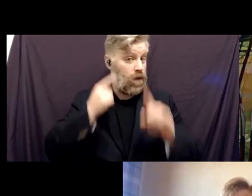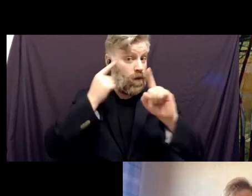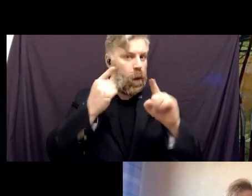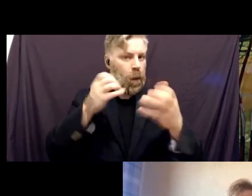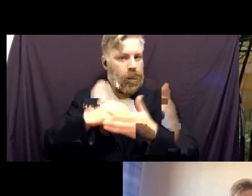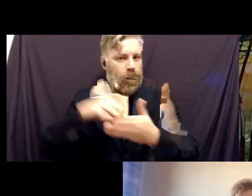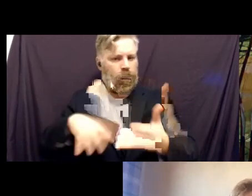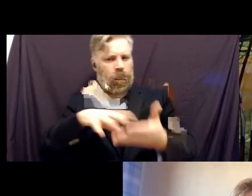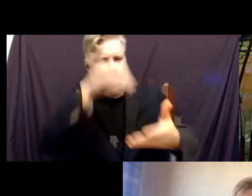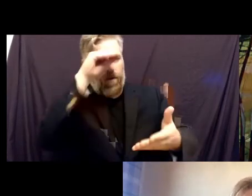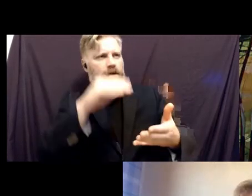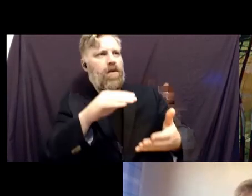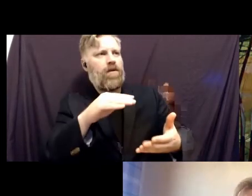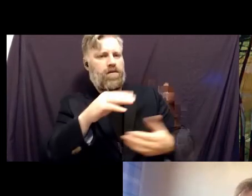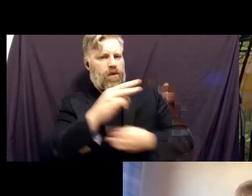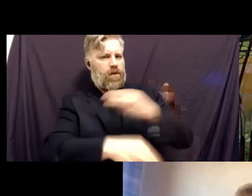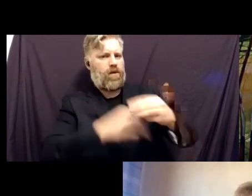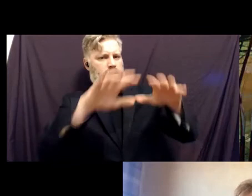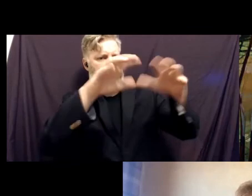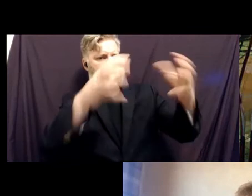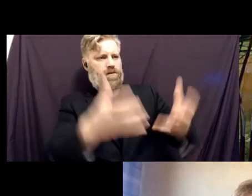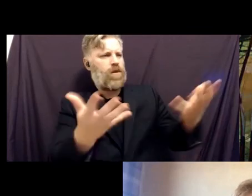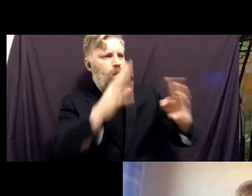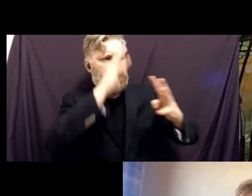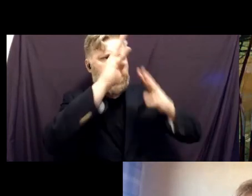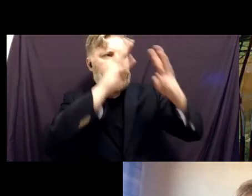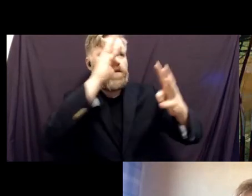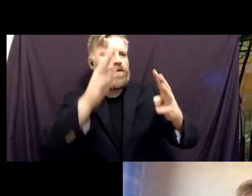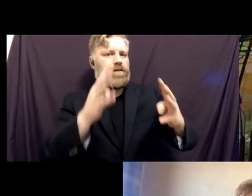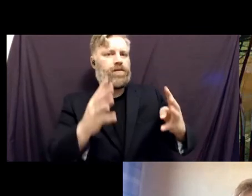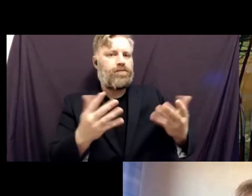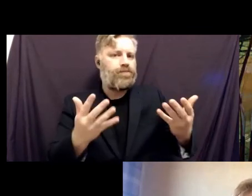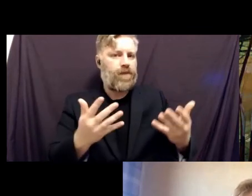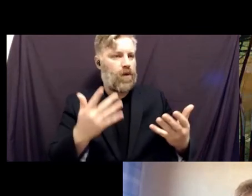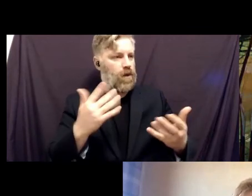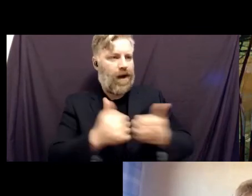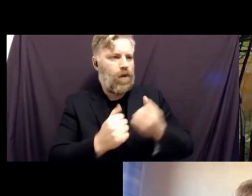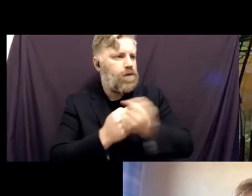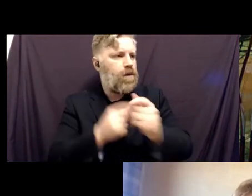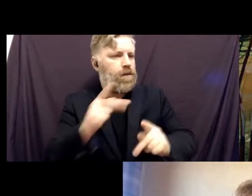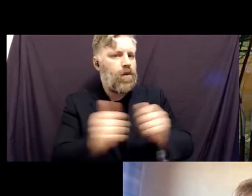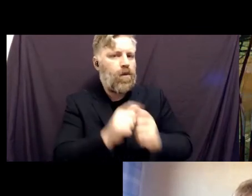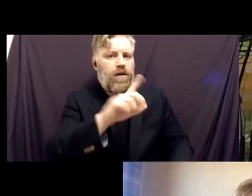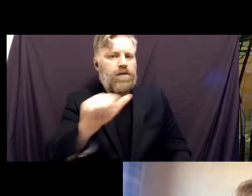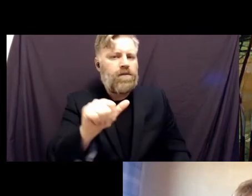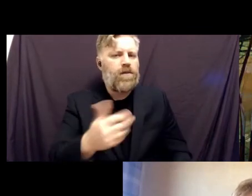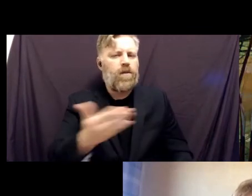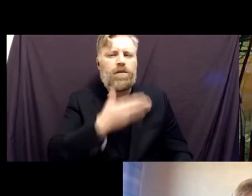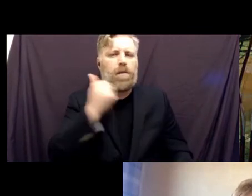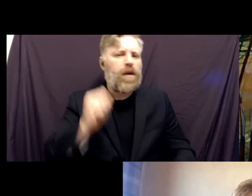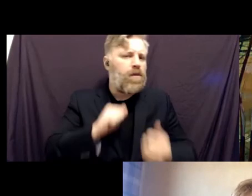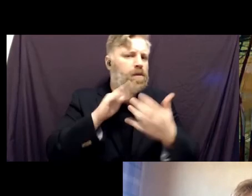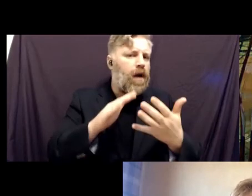and innovations that are happening globally to support people with disabilities, to have inclusive practices and all of the 4 pillars